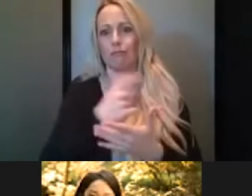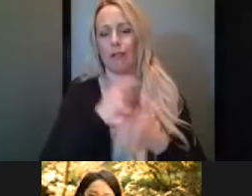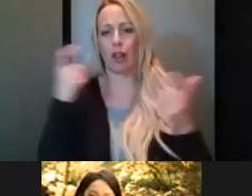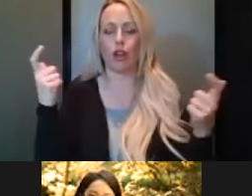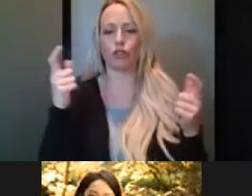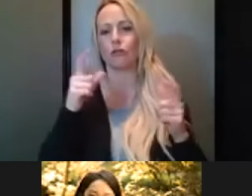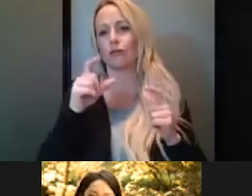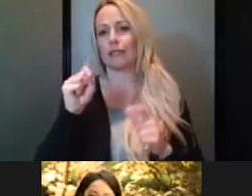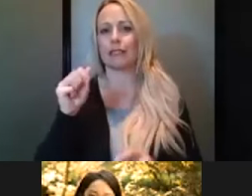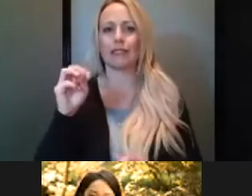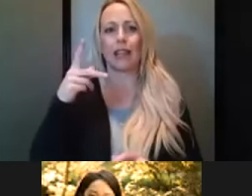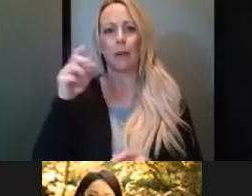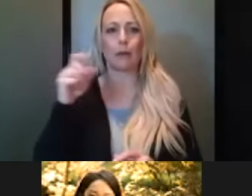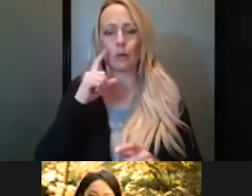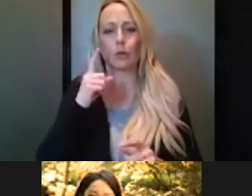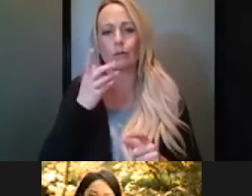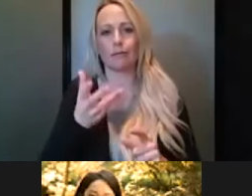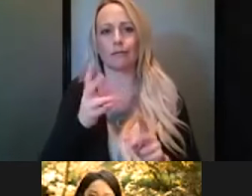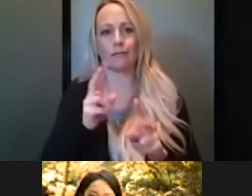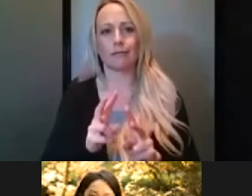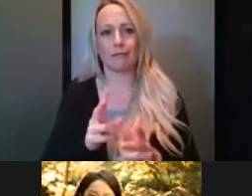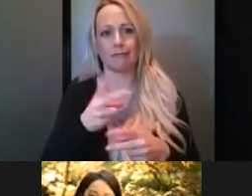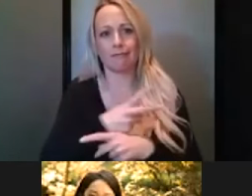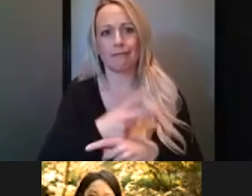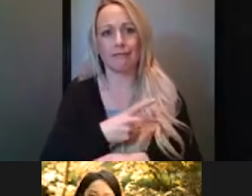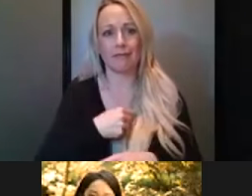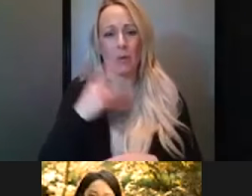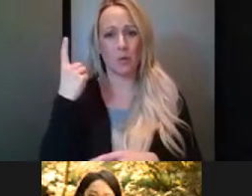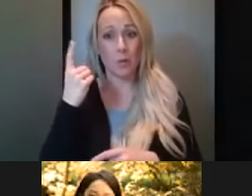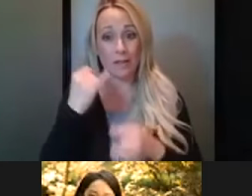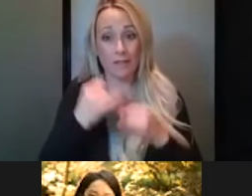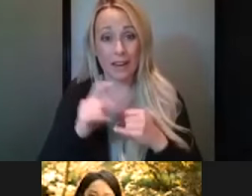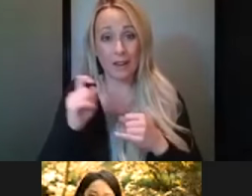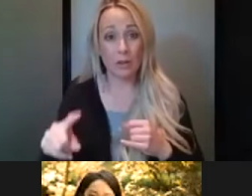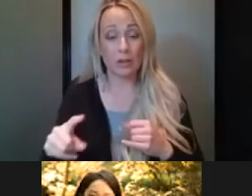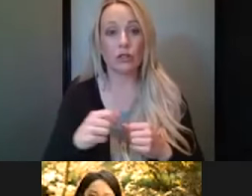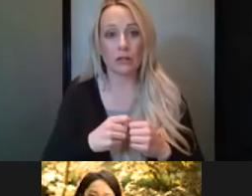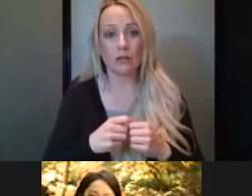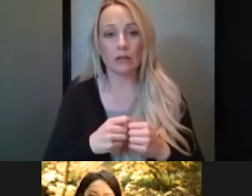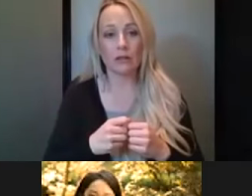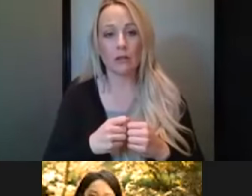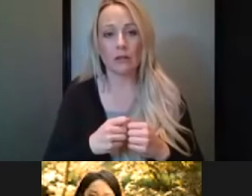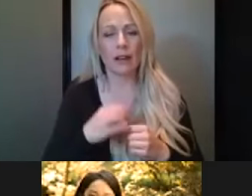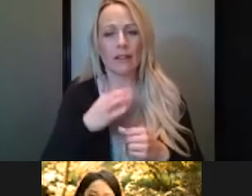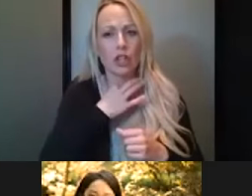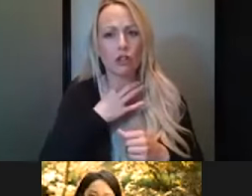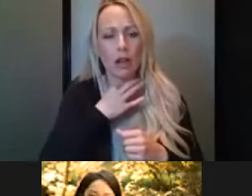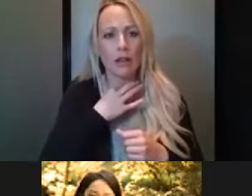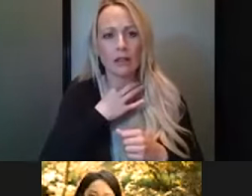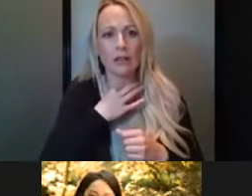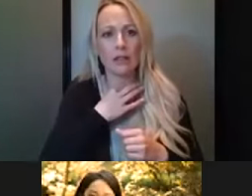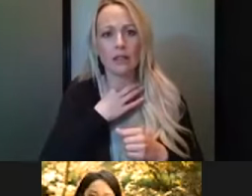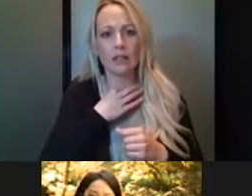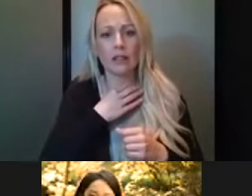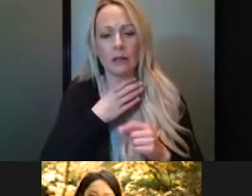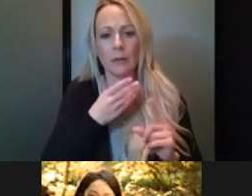to tackle that. Great, thank you. I think just one final question here is just out of curiosity. This is from Shannon